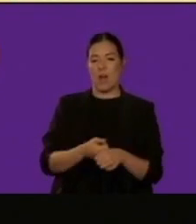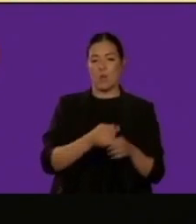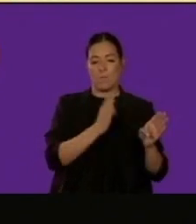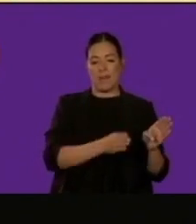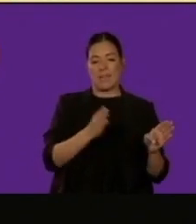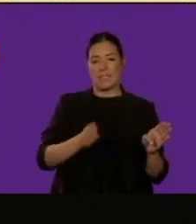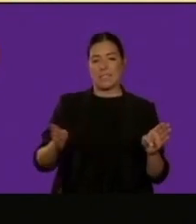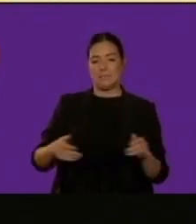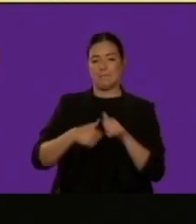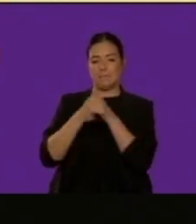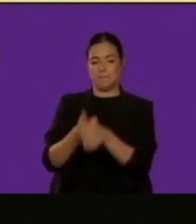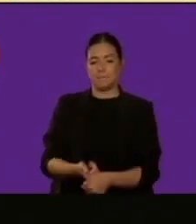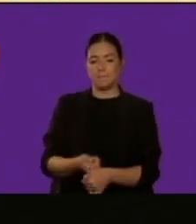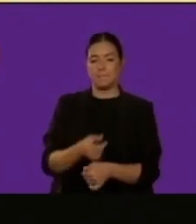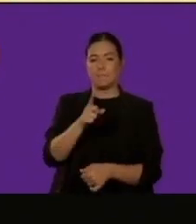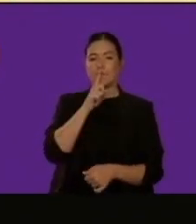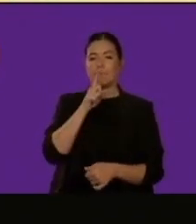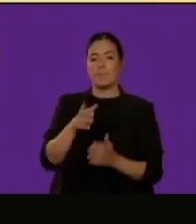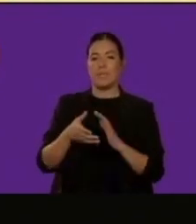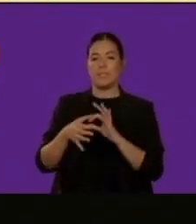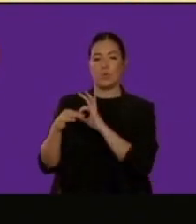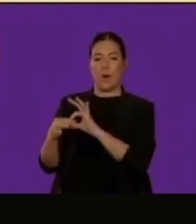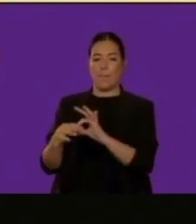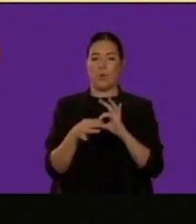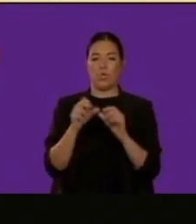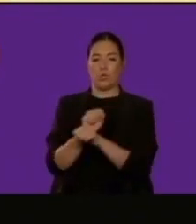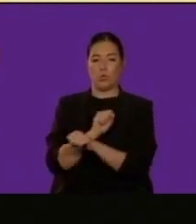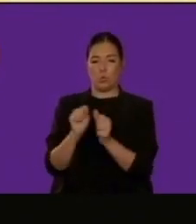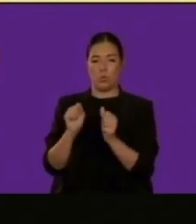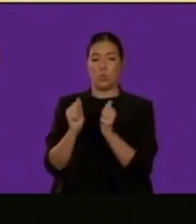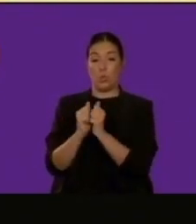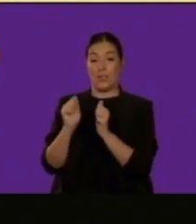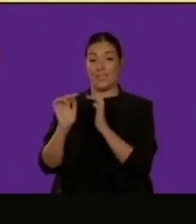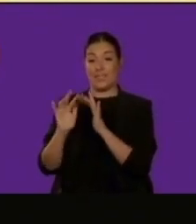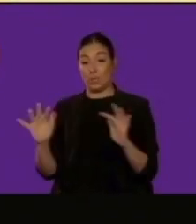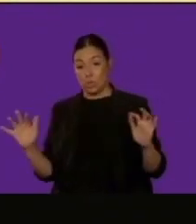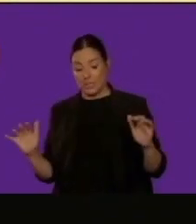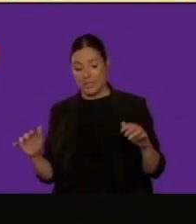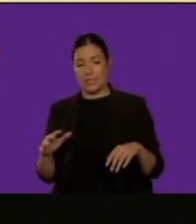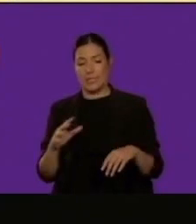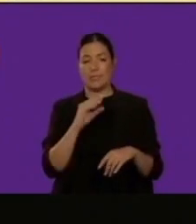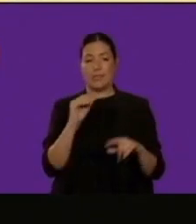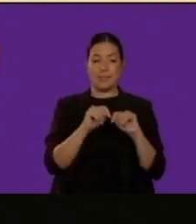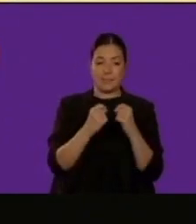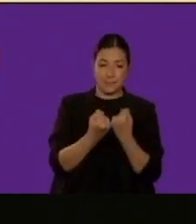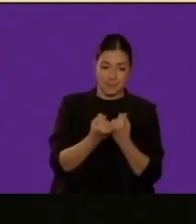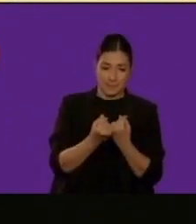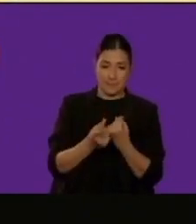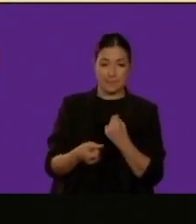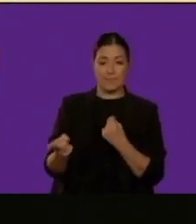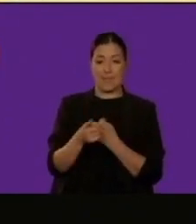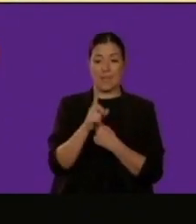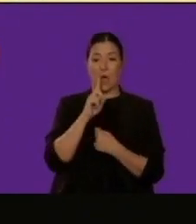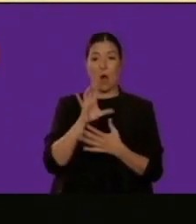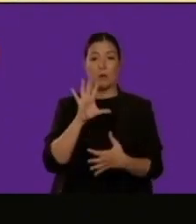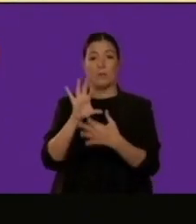Before the introduction, we talk about the struck education of the SEC, and